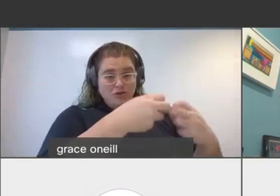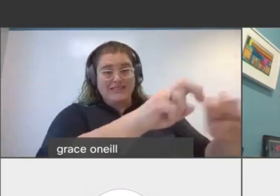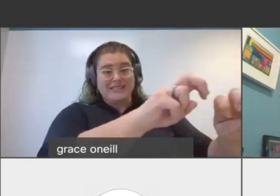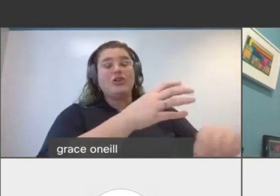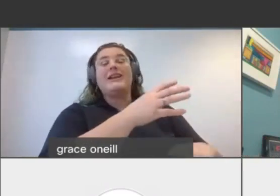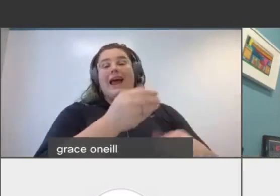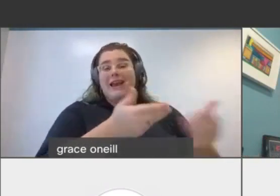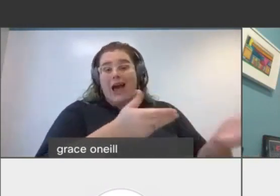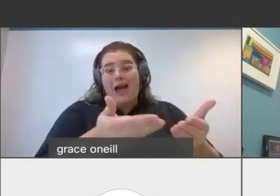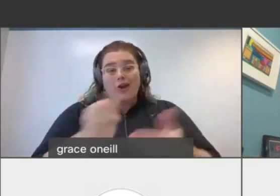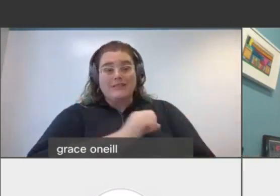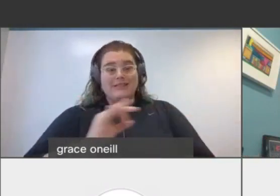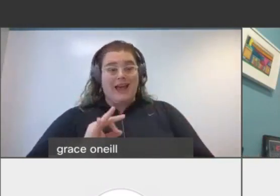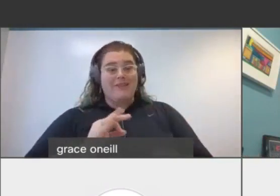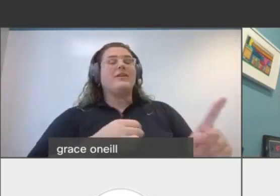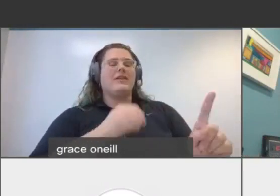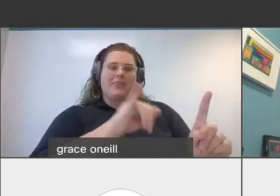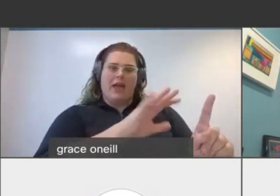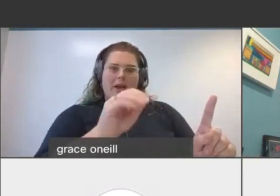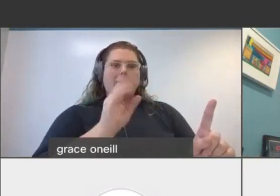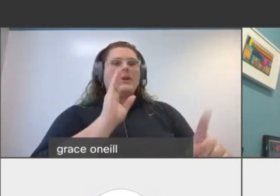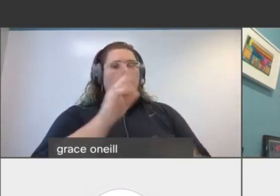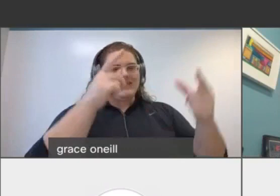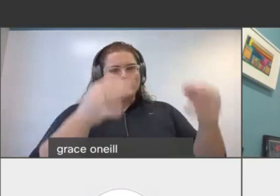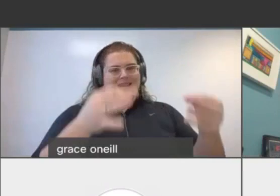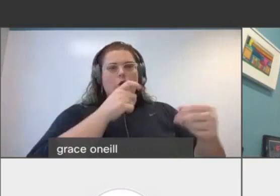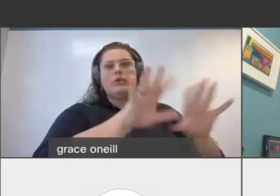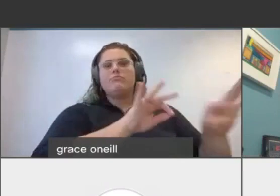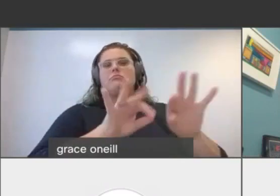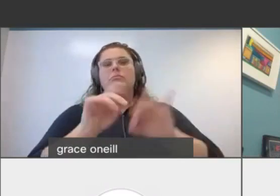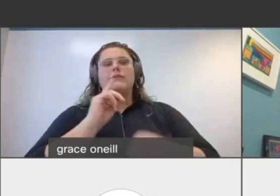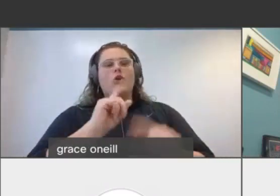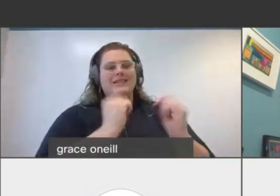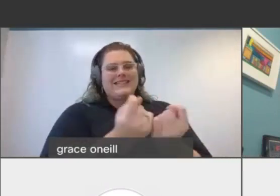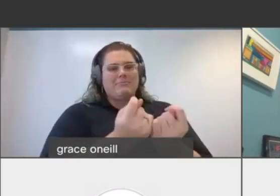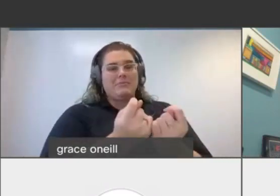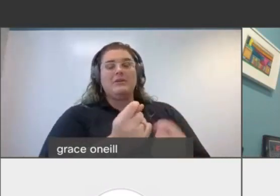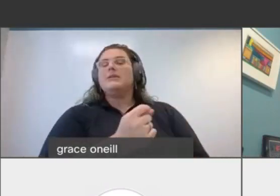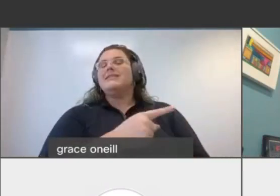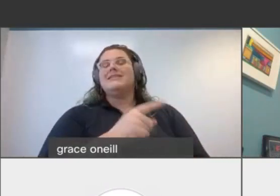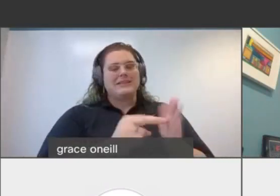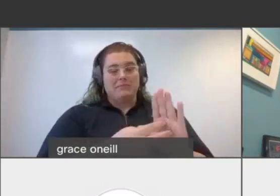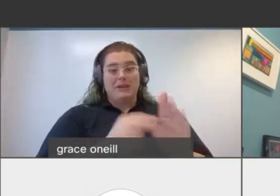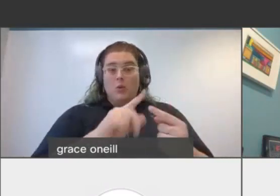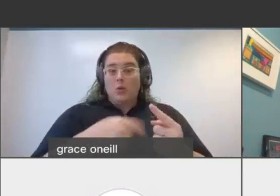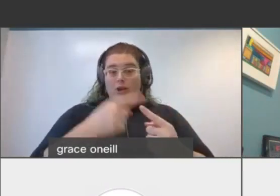who's on their team. So when contracts are considered, they wouldn't have the whole team in place because the